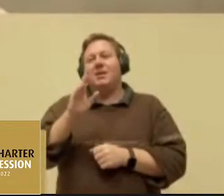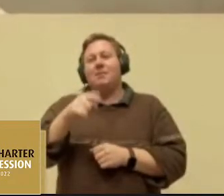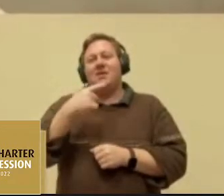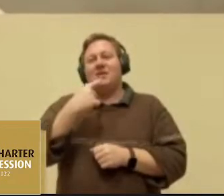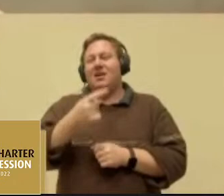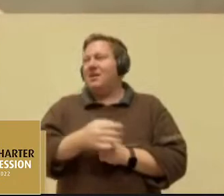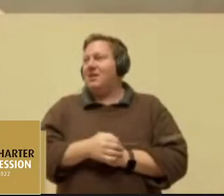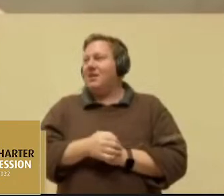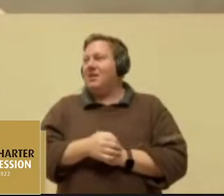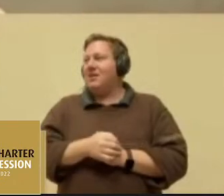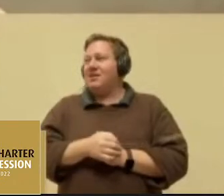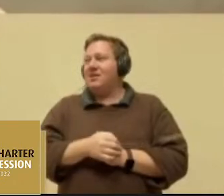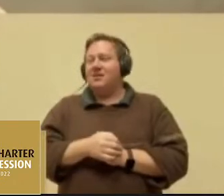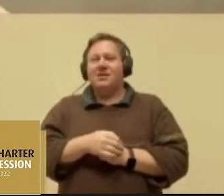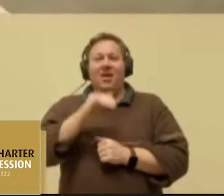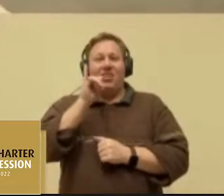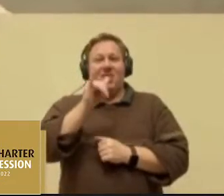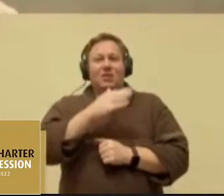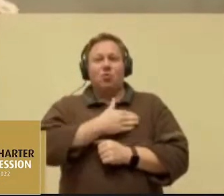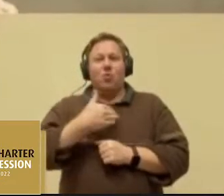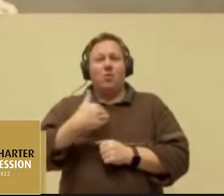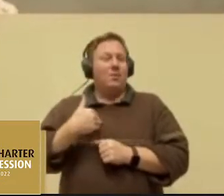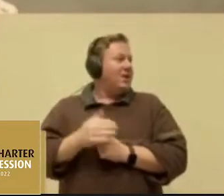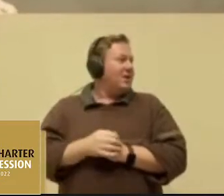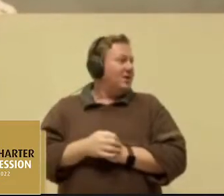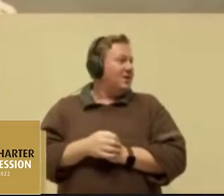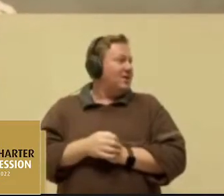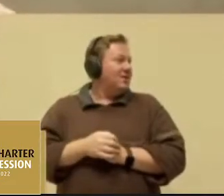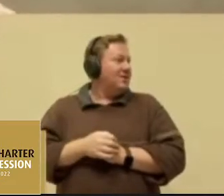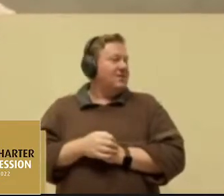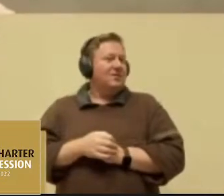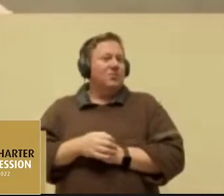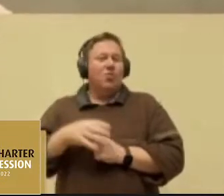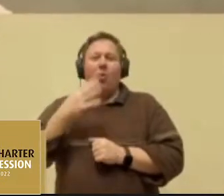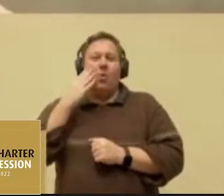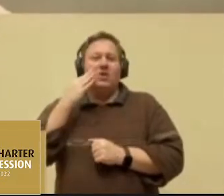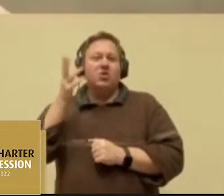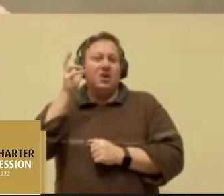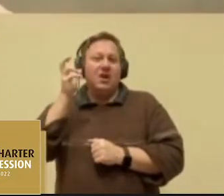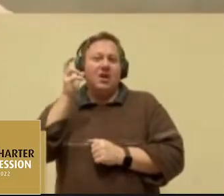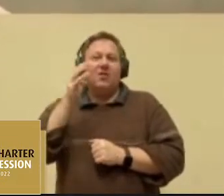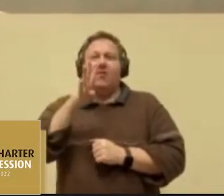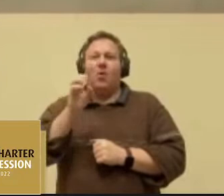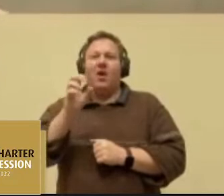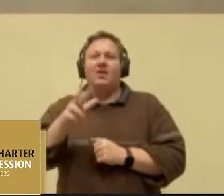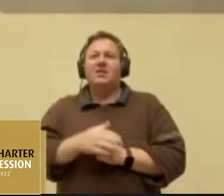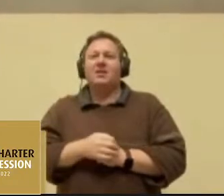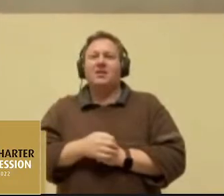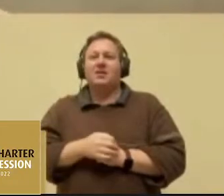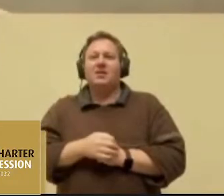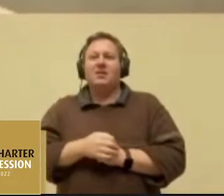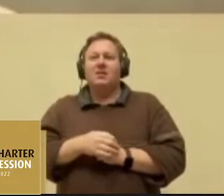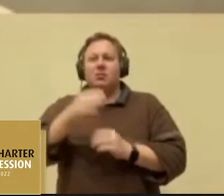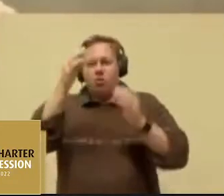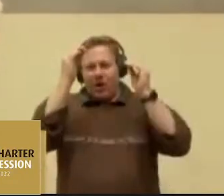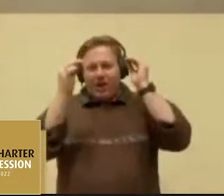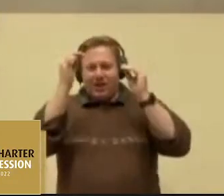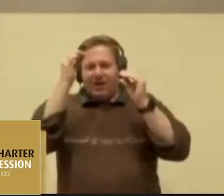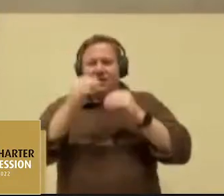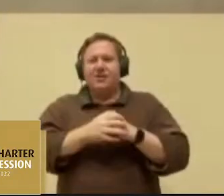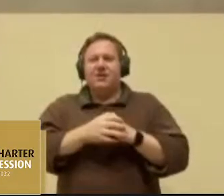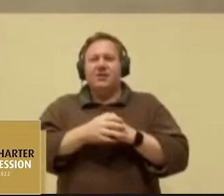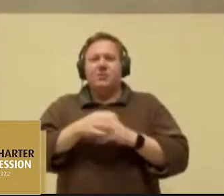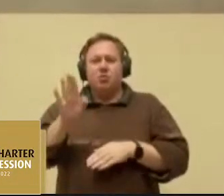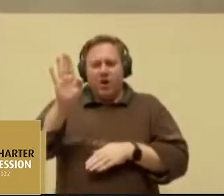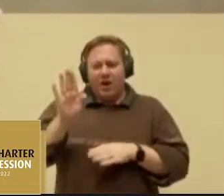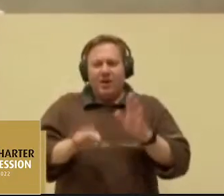i want people to see that woman it is the one that when you hear us unfold it say put your head like that and put your hand